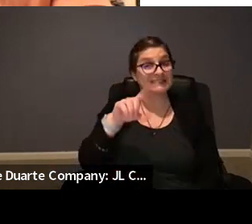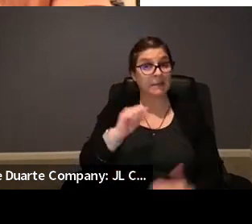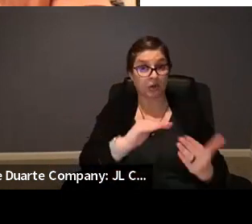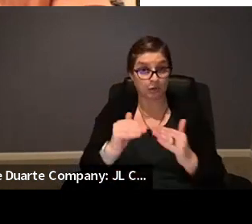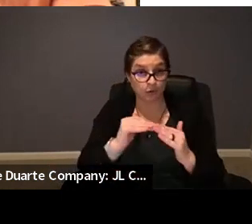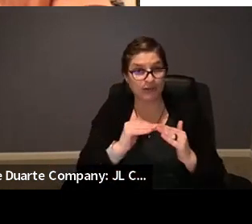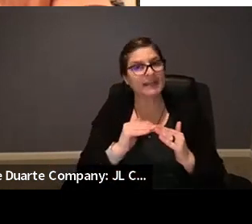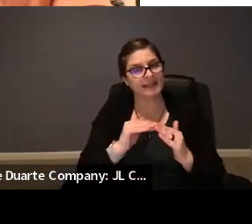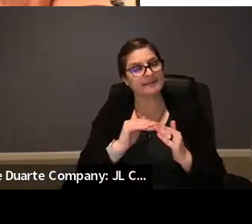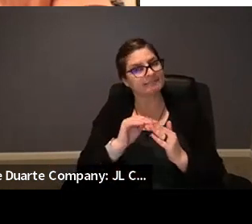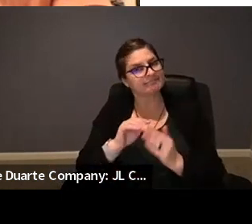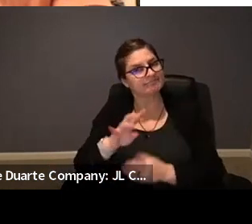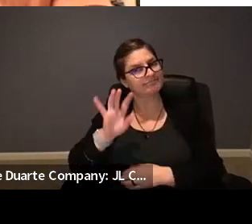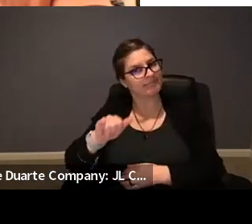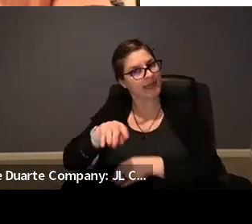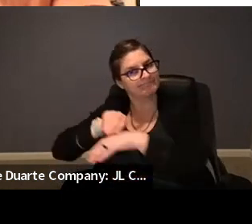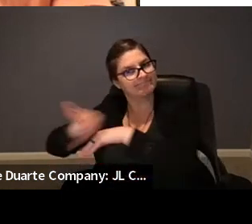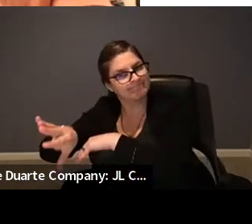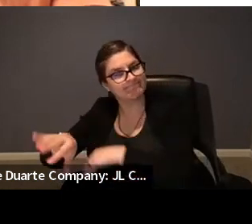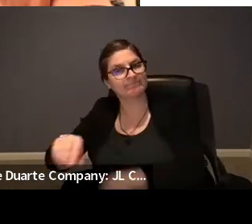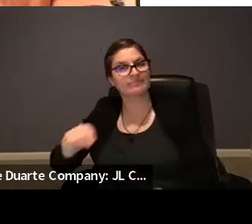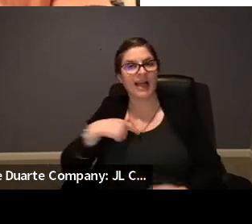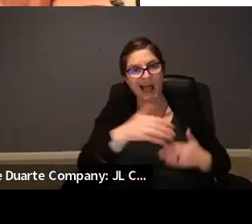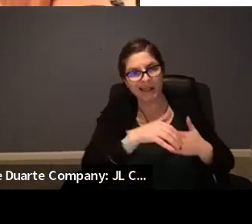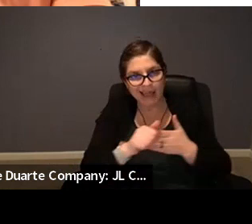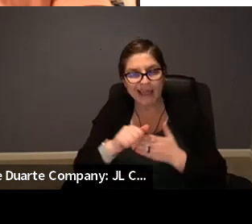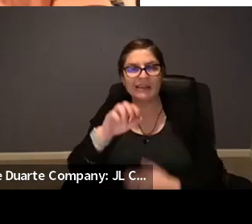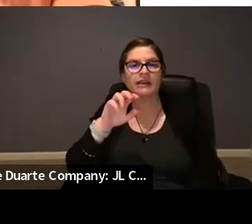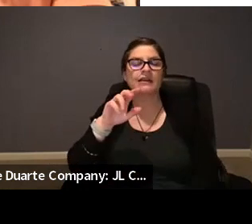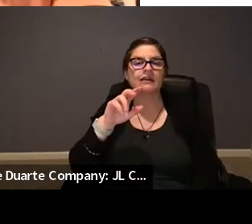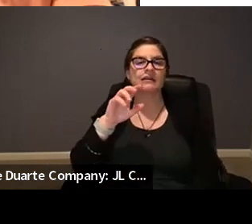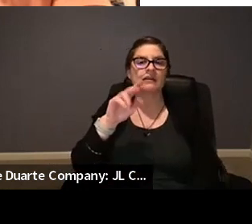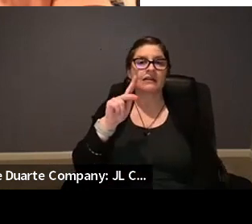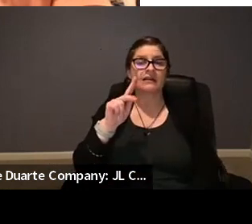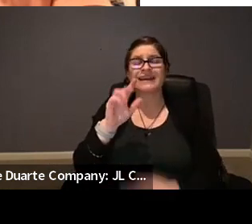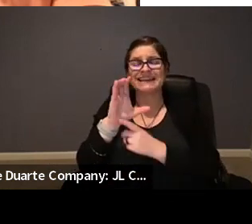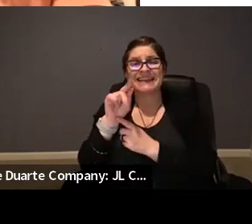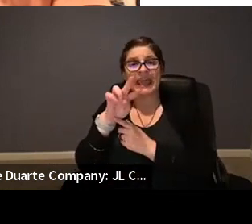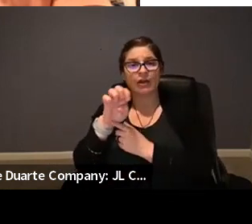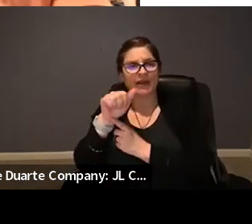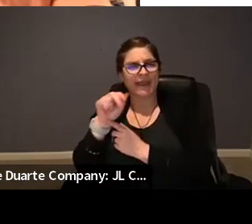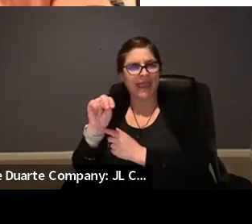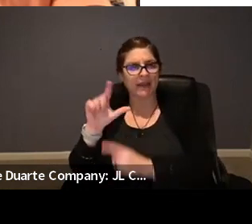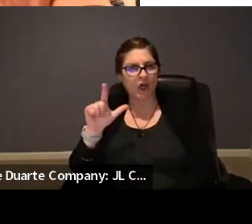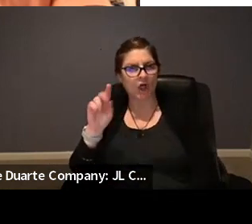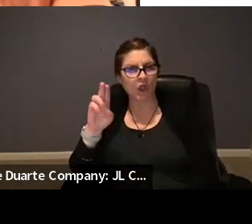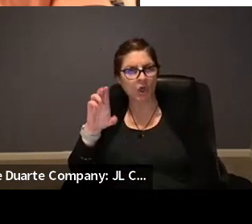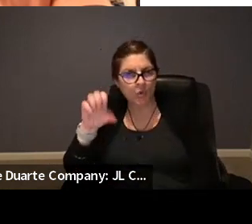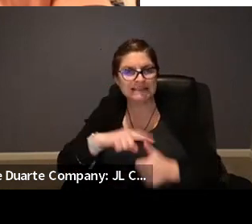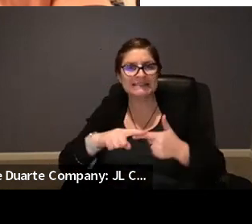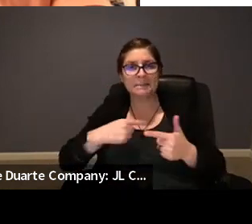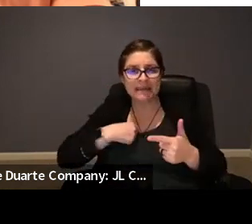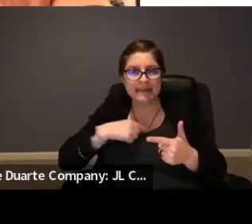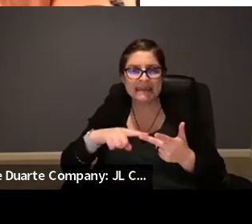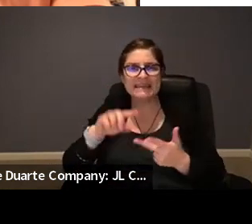led with a couple other people. Carrie Ann Lucas was one of them. Carrie Ann Lucas, me, Terry